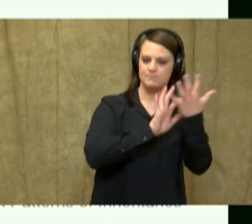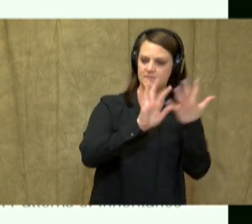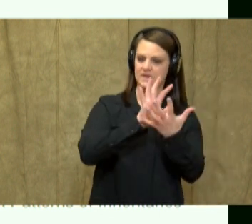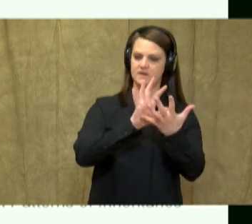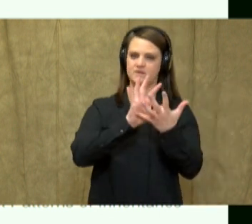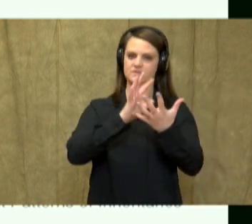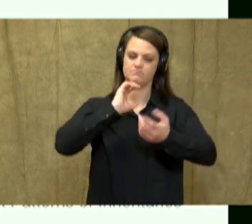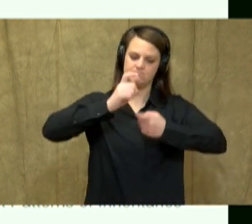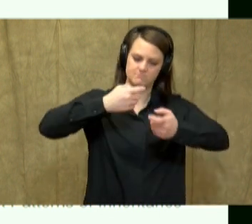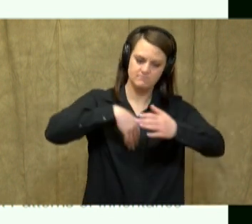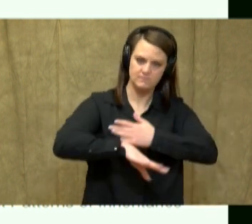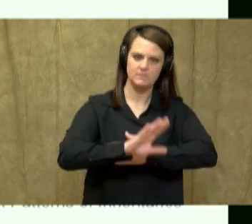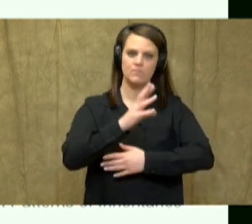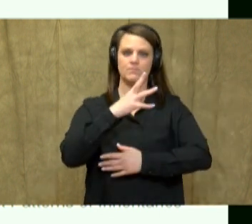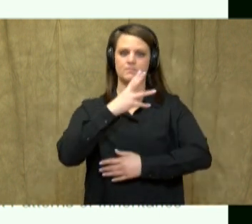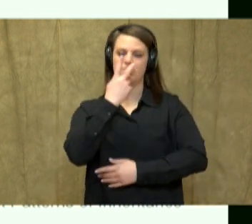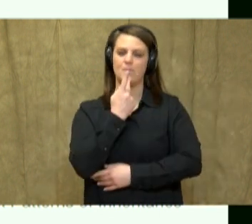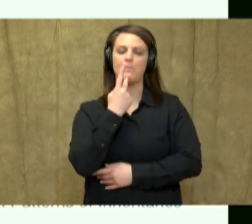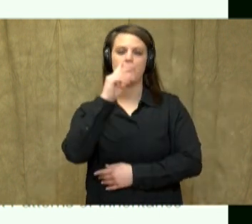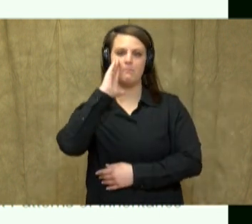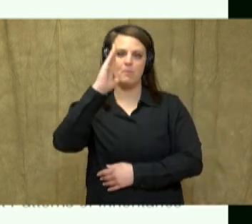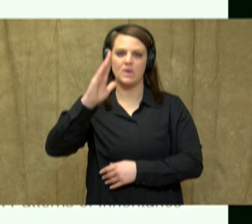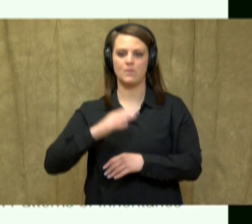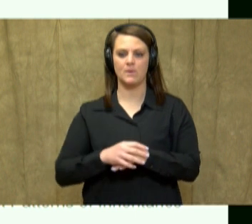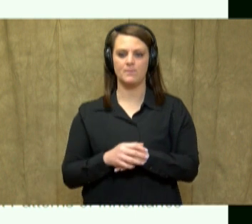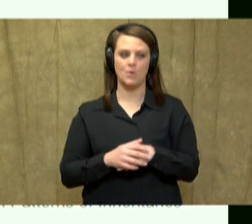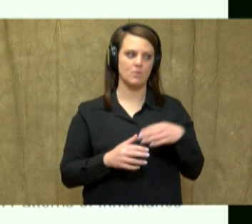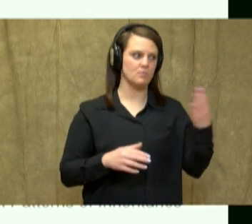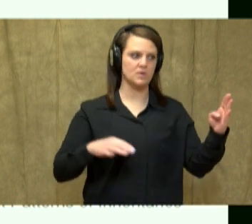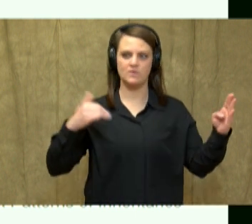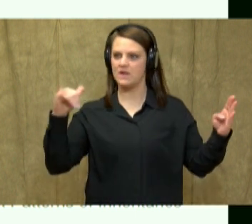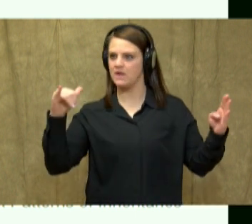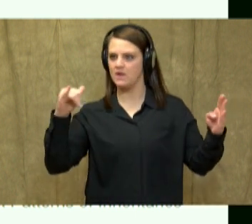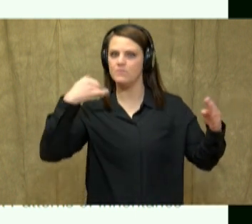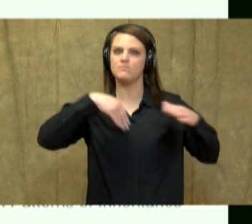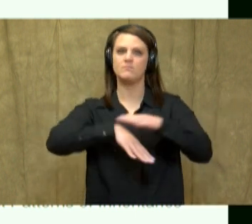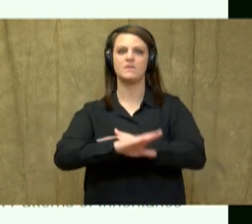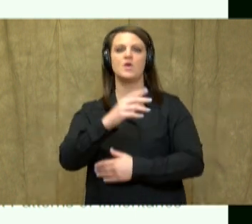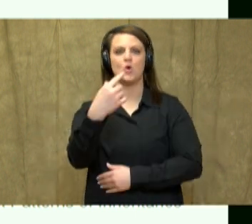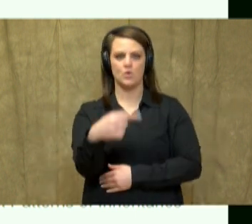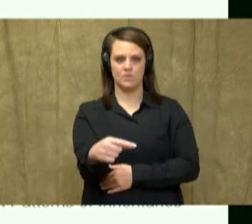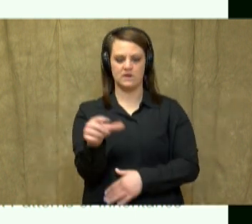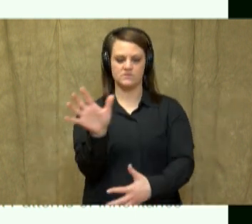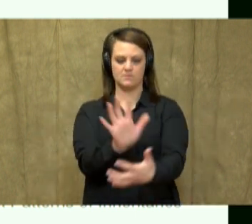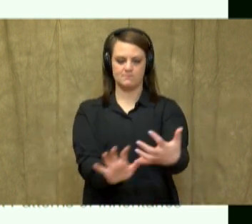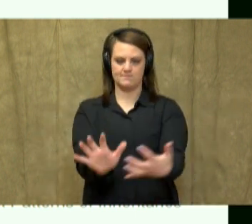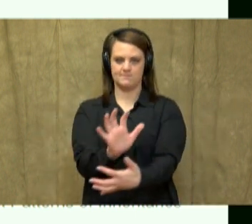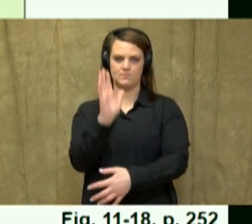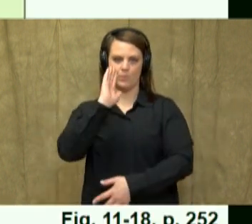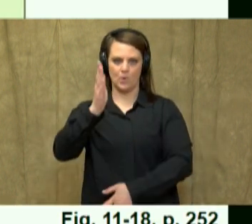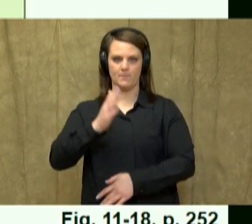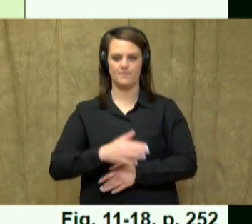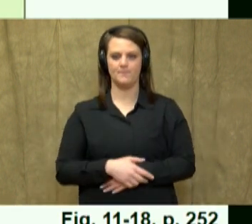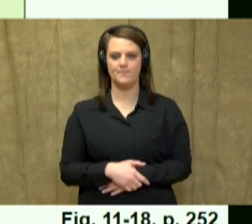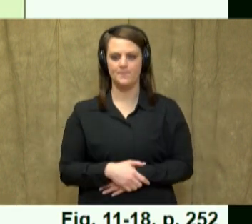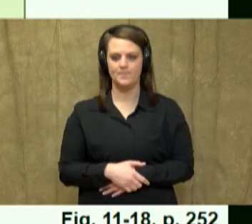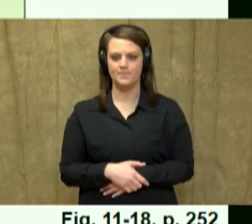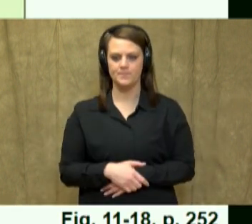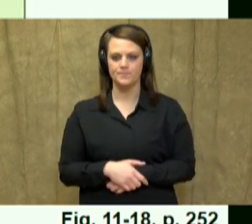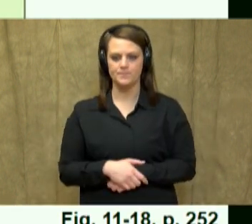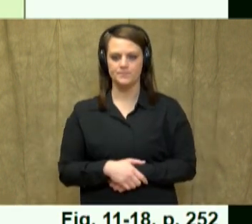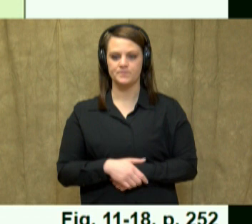and white together make pink. If you had something blue and yellow, you'd end up with green. You get the combination, okay?